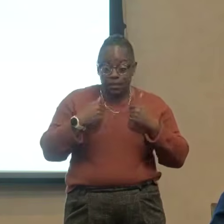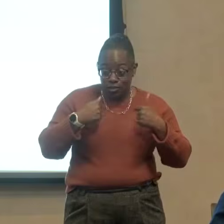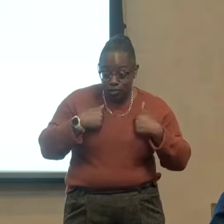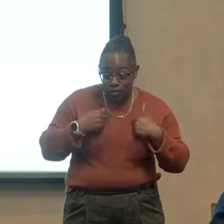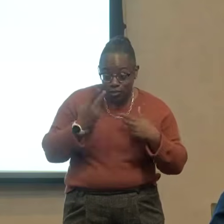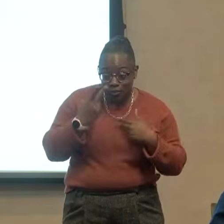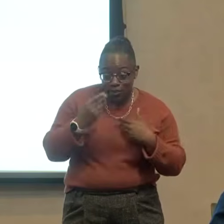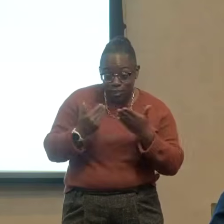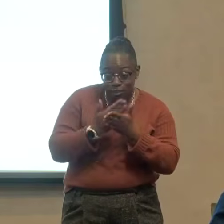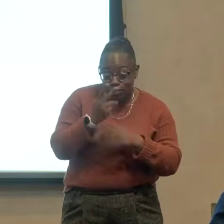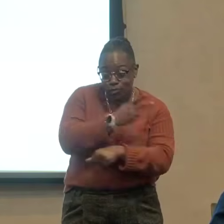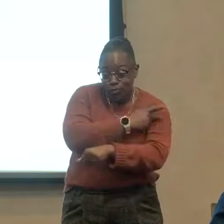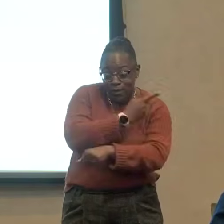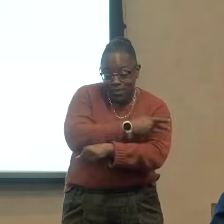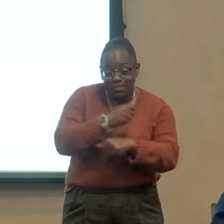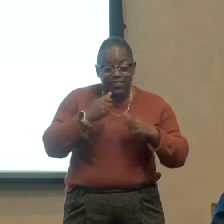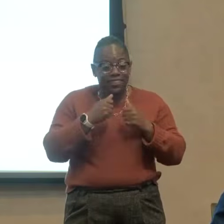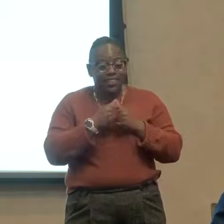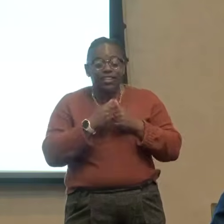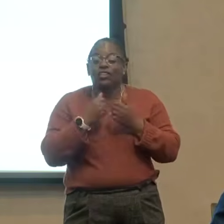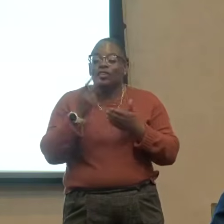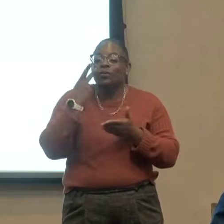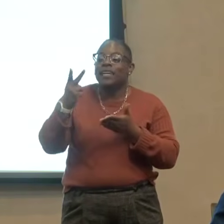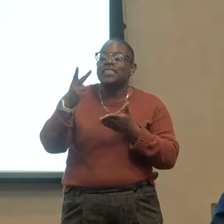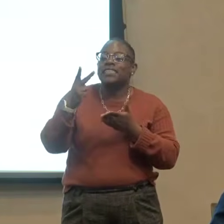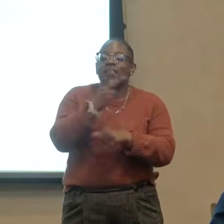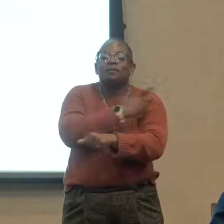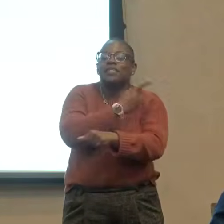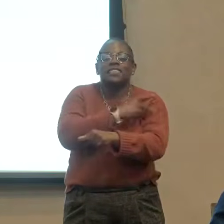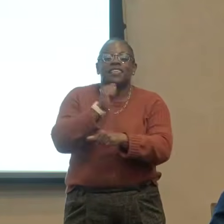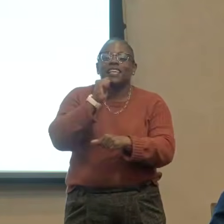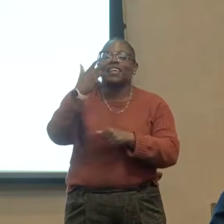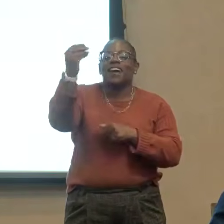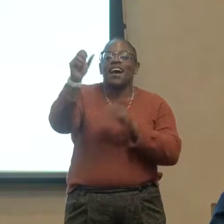patients? Do I see patients virtually if they're out of state?